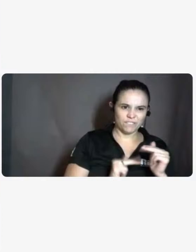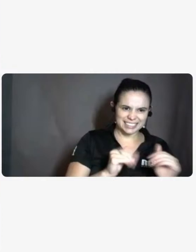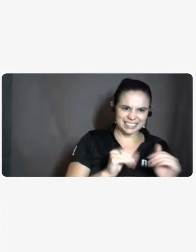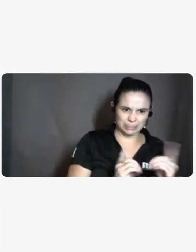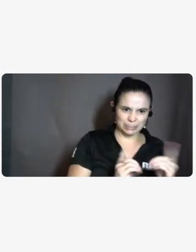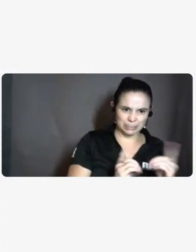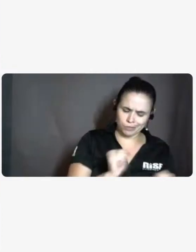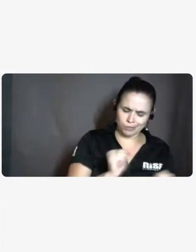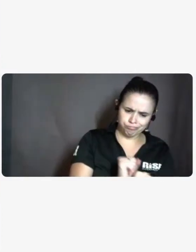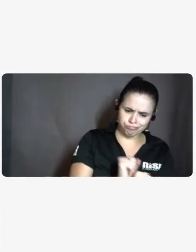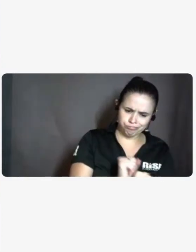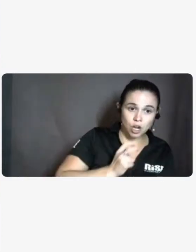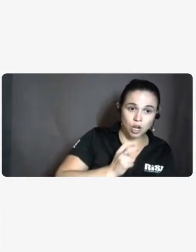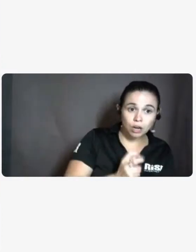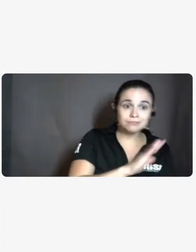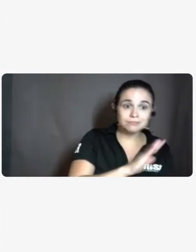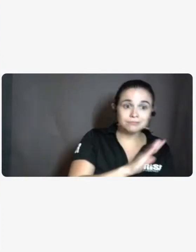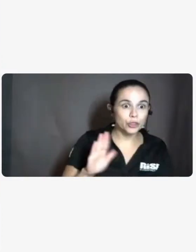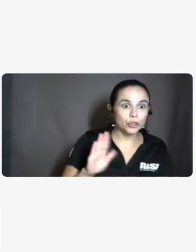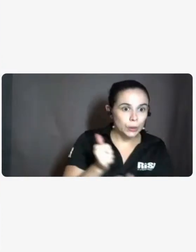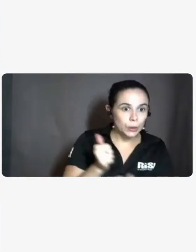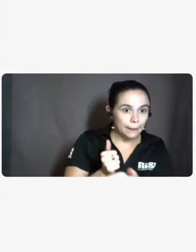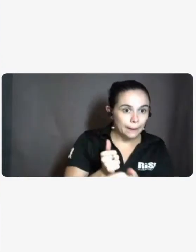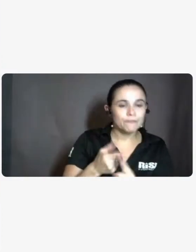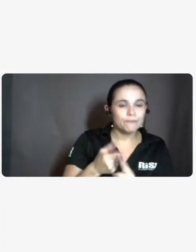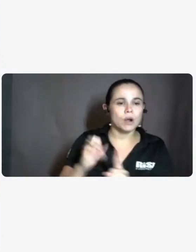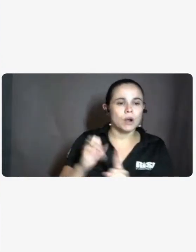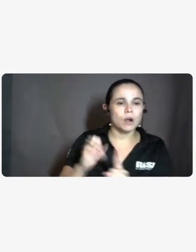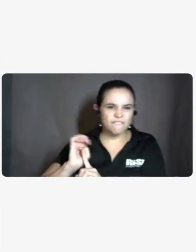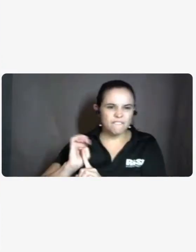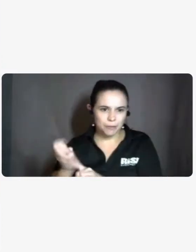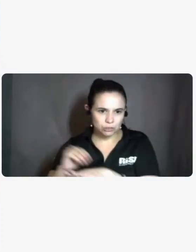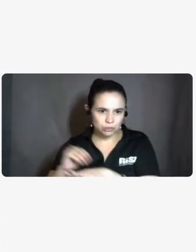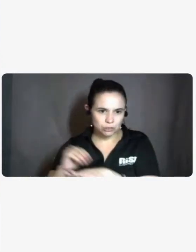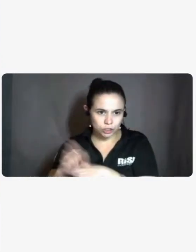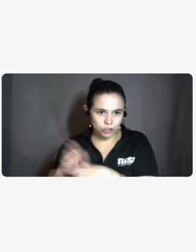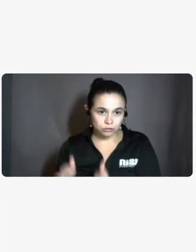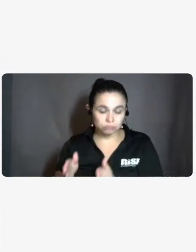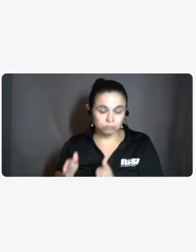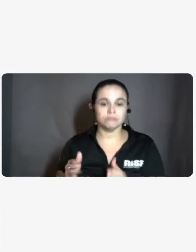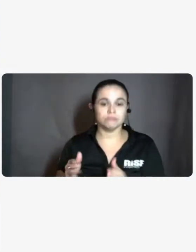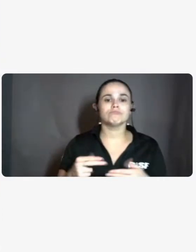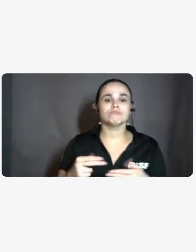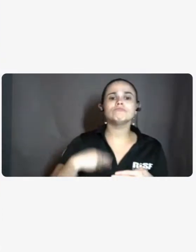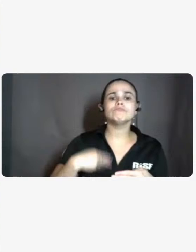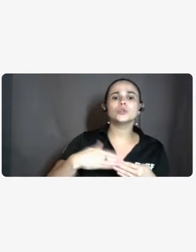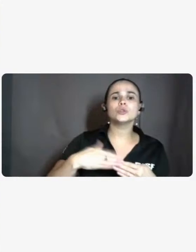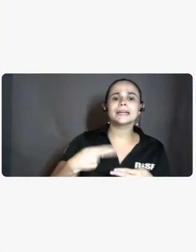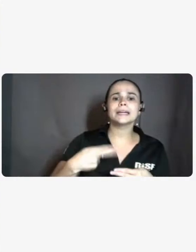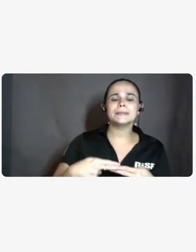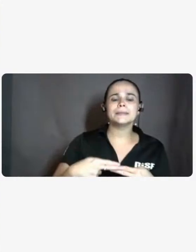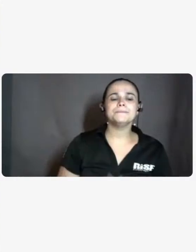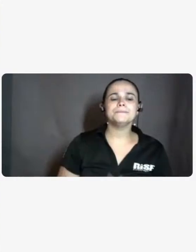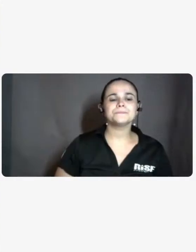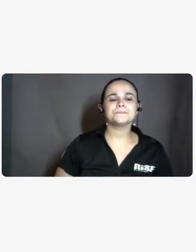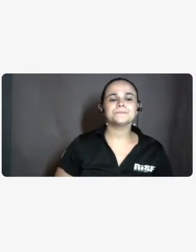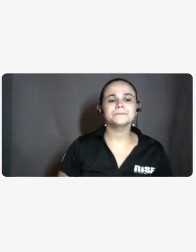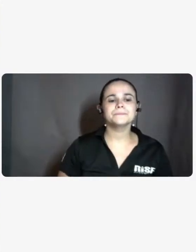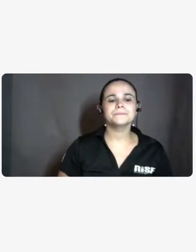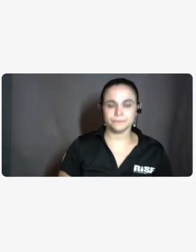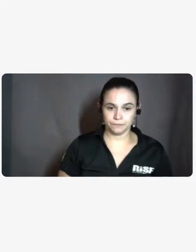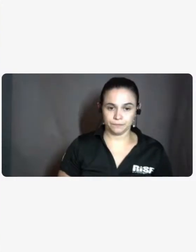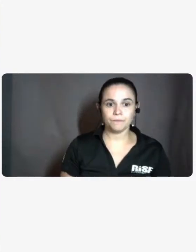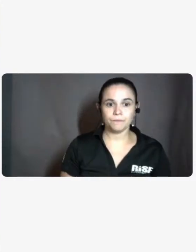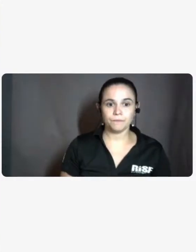the environmental consultants. So if we go to the next slide. So this is the